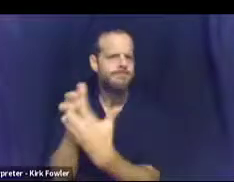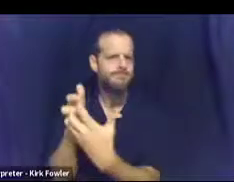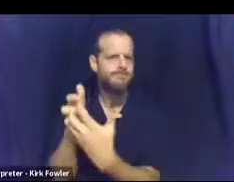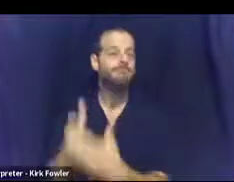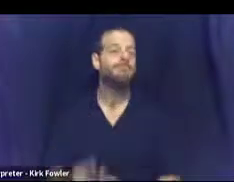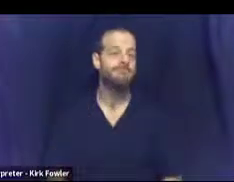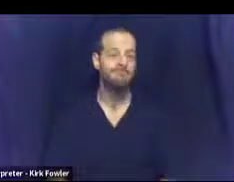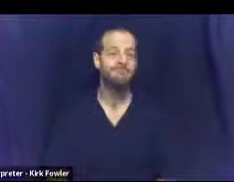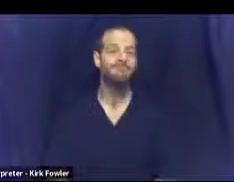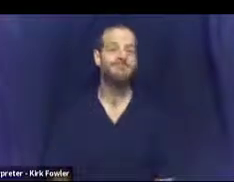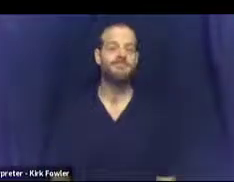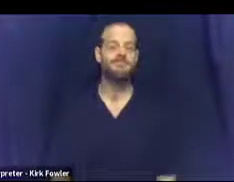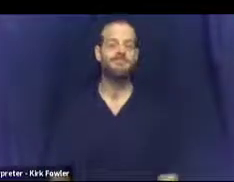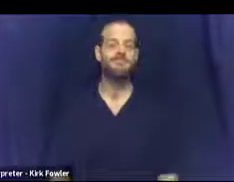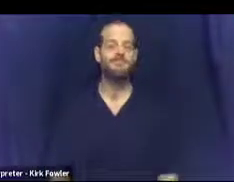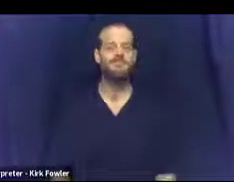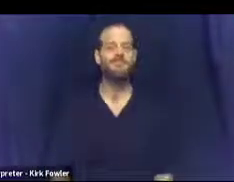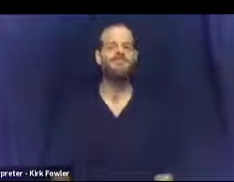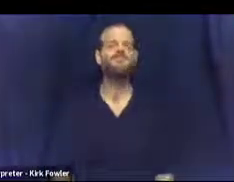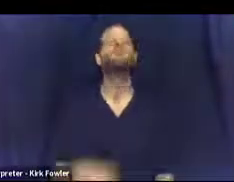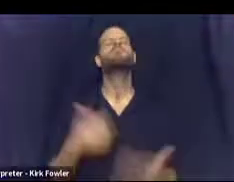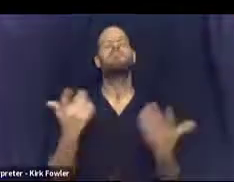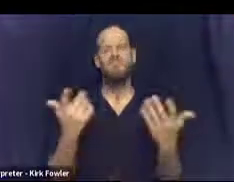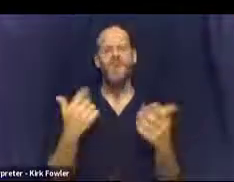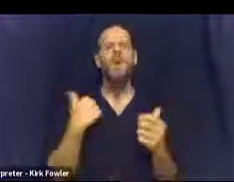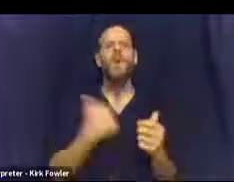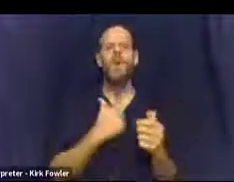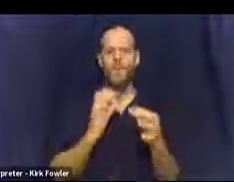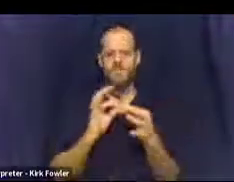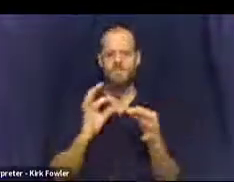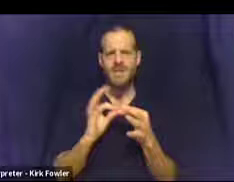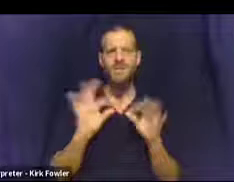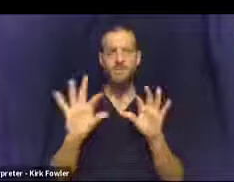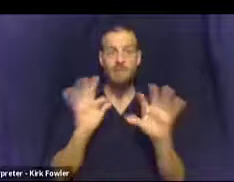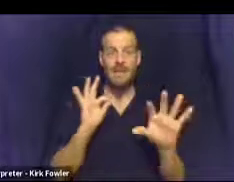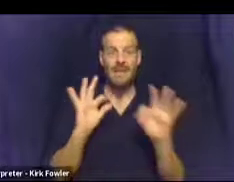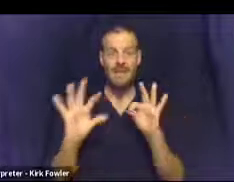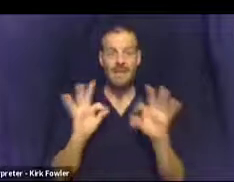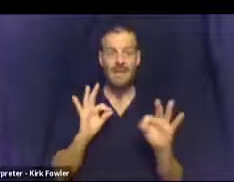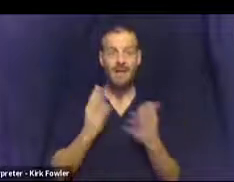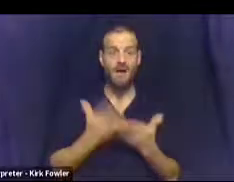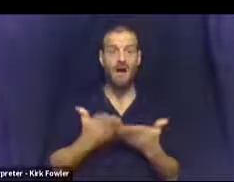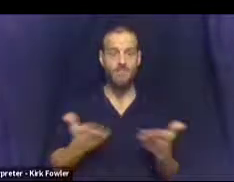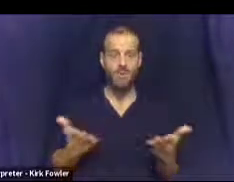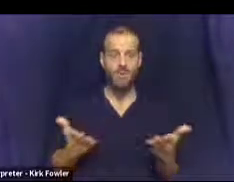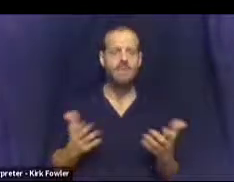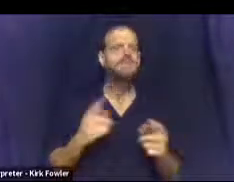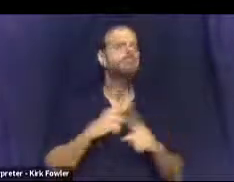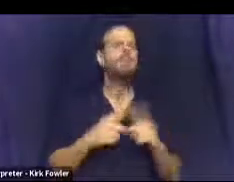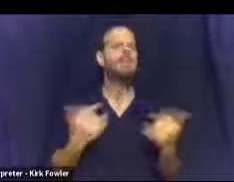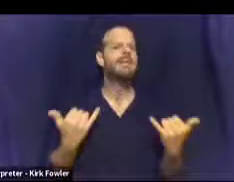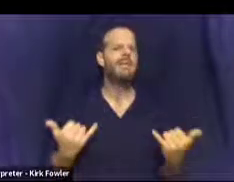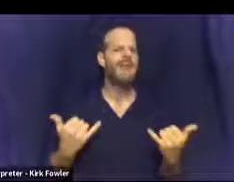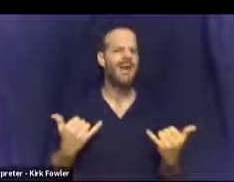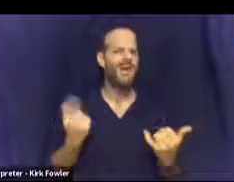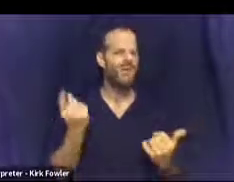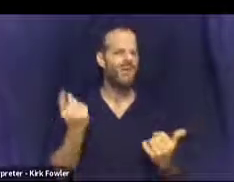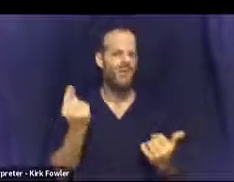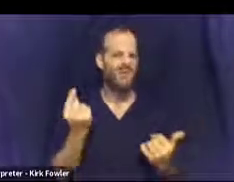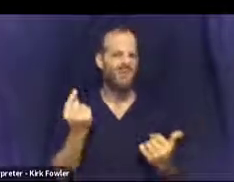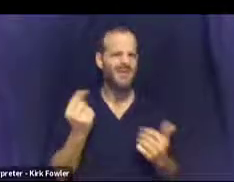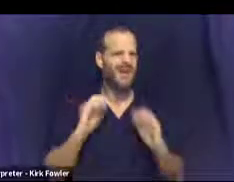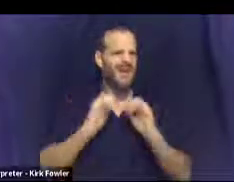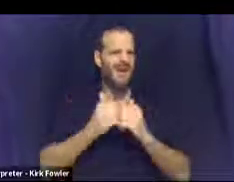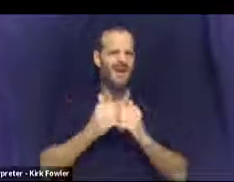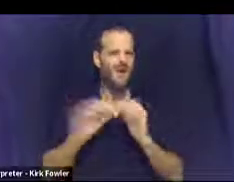So we talked about picking objects and assessing, but when you actually really want to get down to the nitty gritty, the first thing that you'll do after the